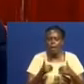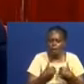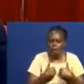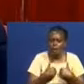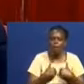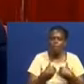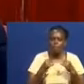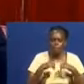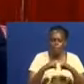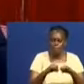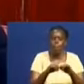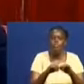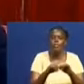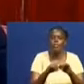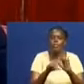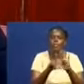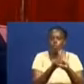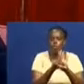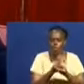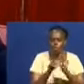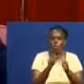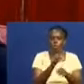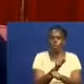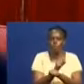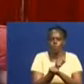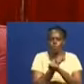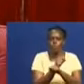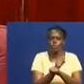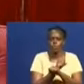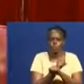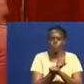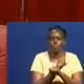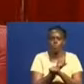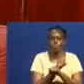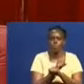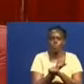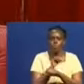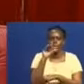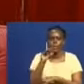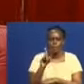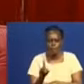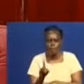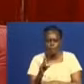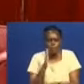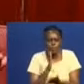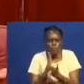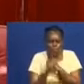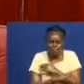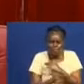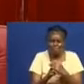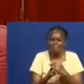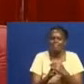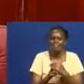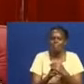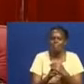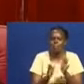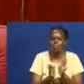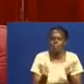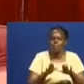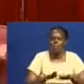have an implemented law in this house to protect your even identity. But please don't stop stealing public